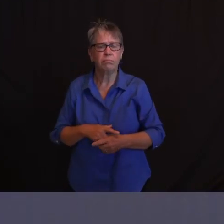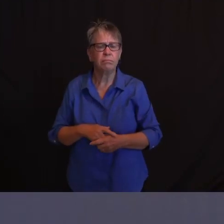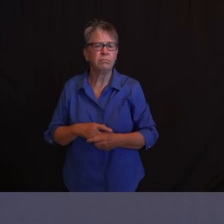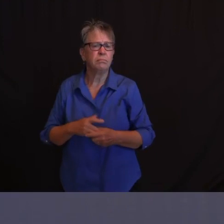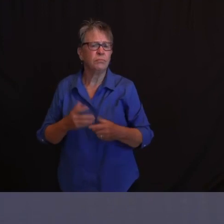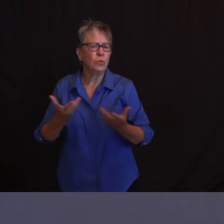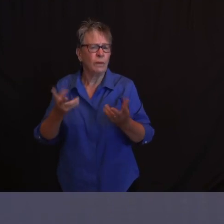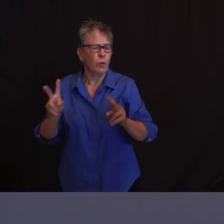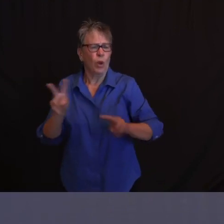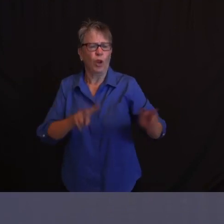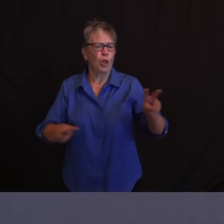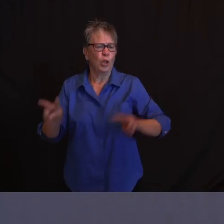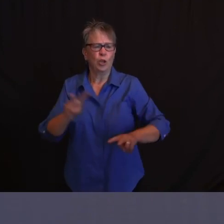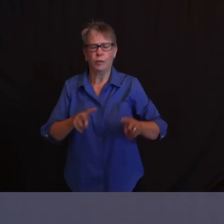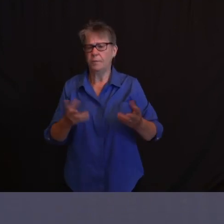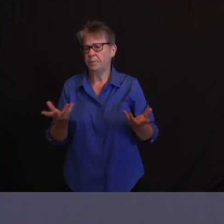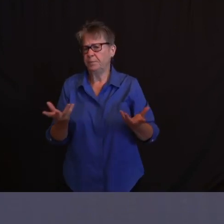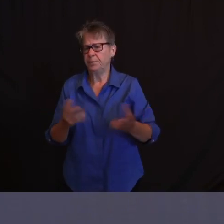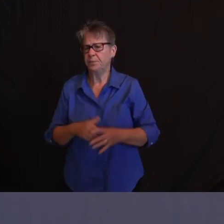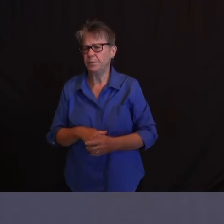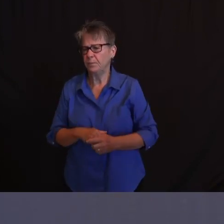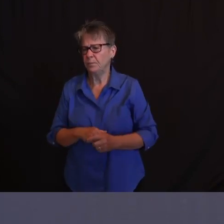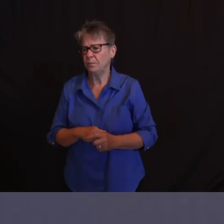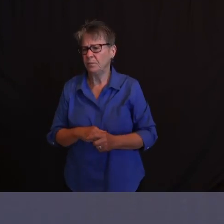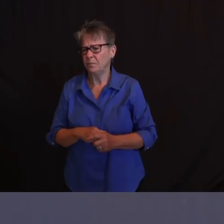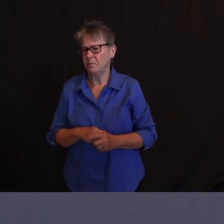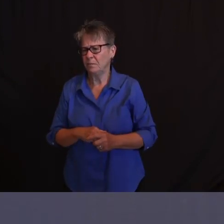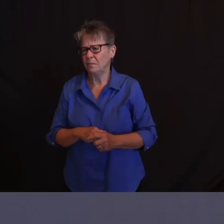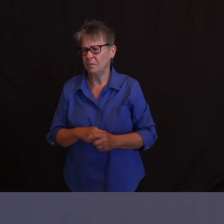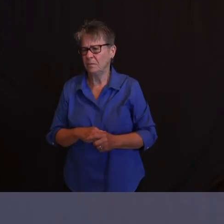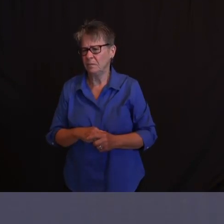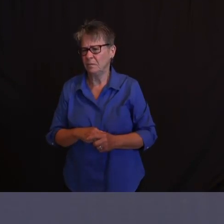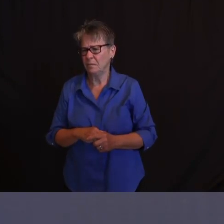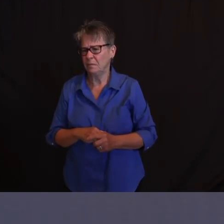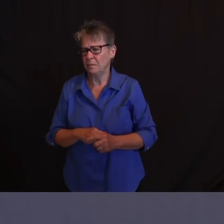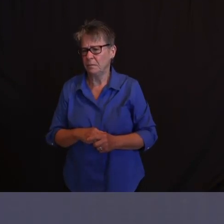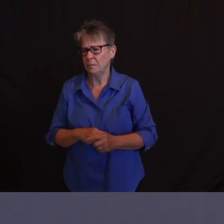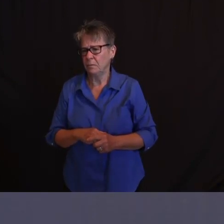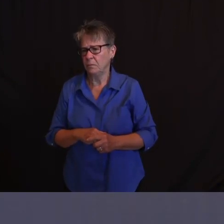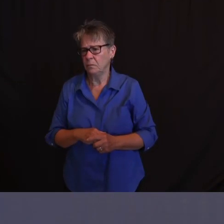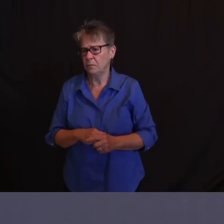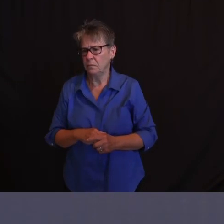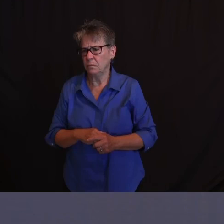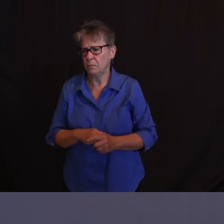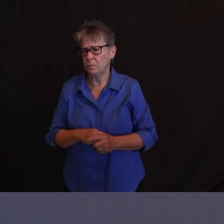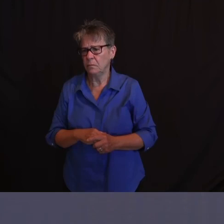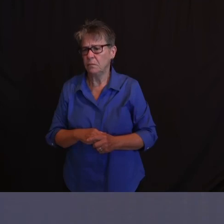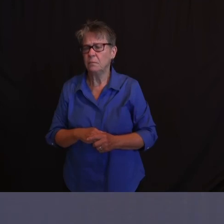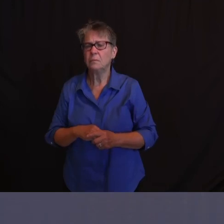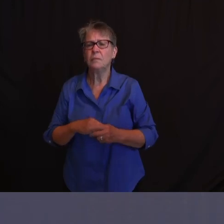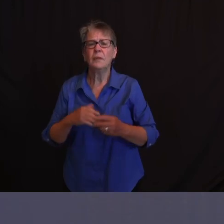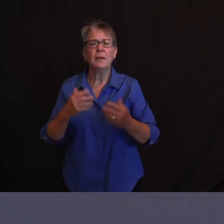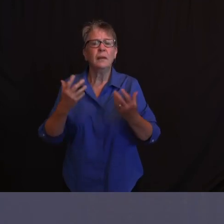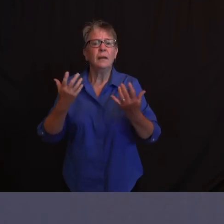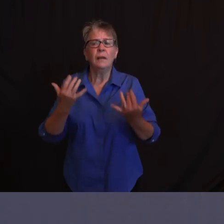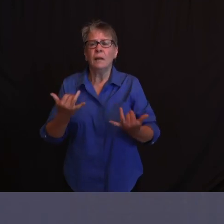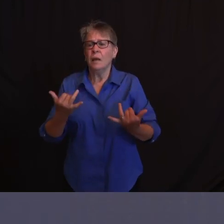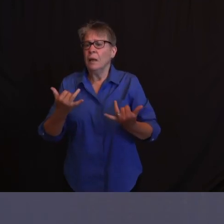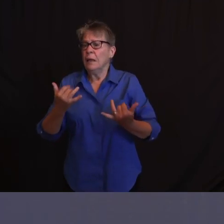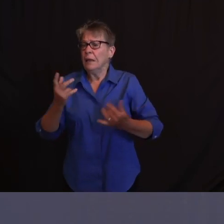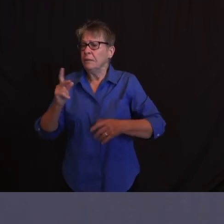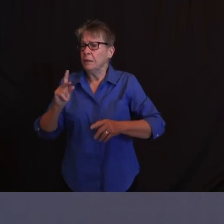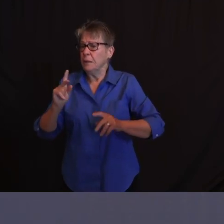test even if they don't have symptoms if they've come in from a hotspot state? Yes. period. I think you update the hotspots on Tuesday, is that